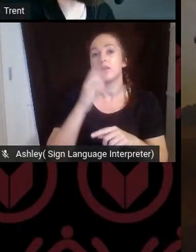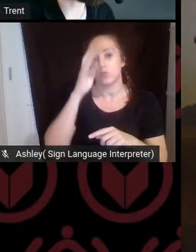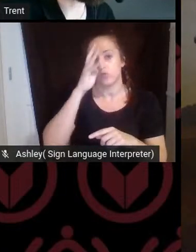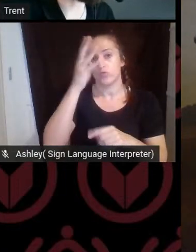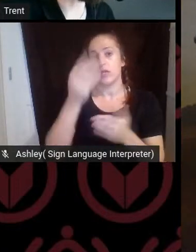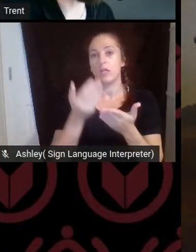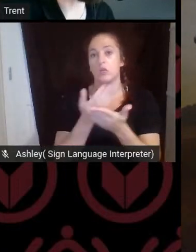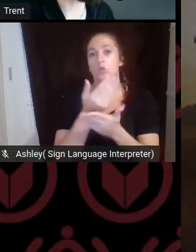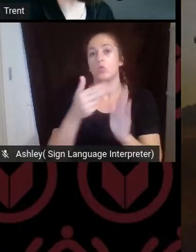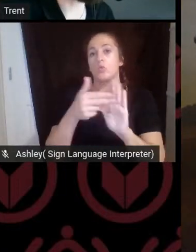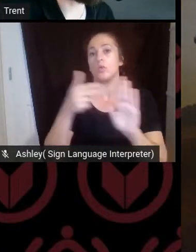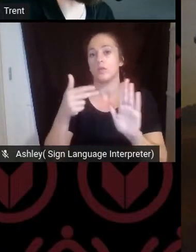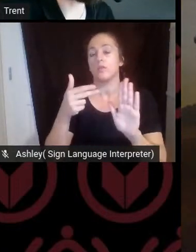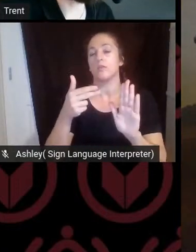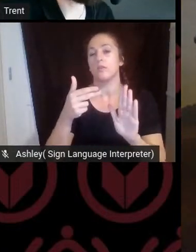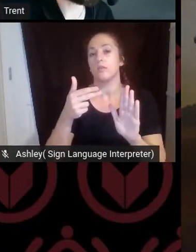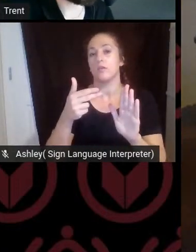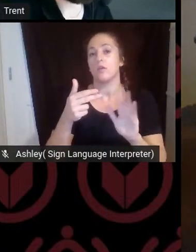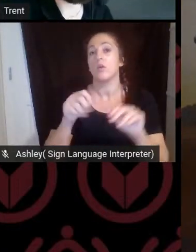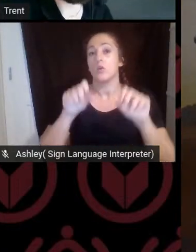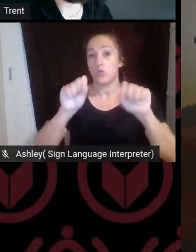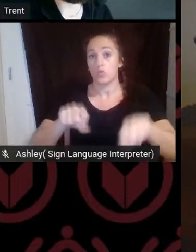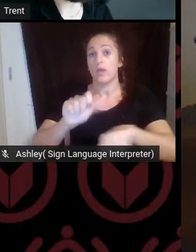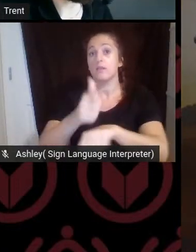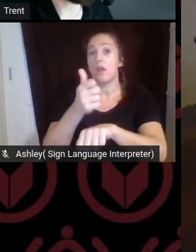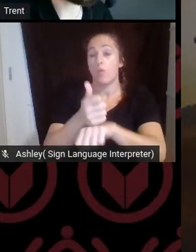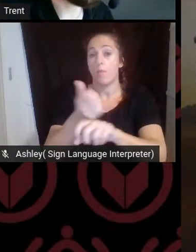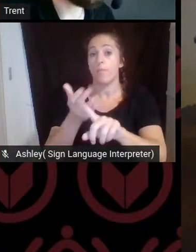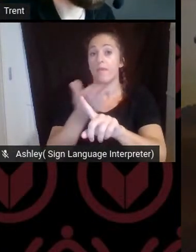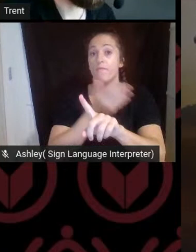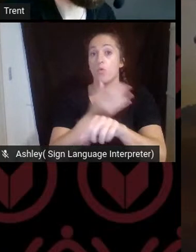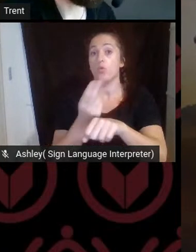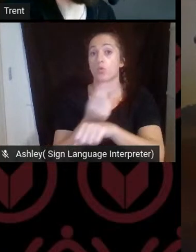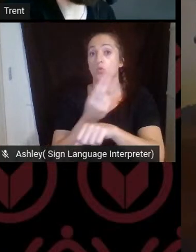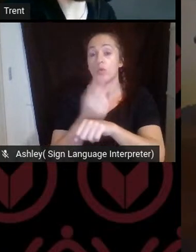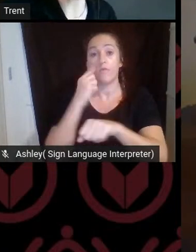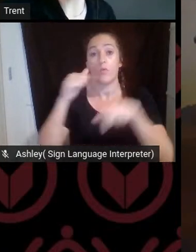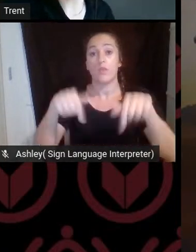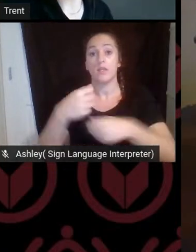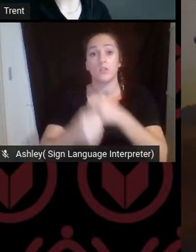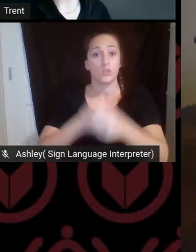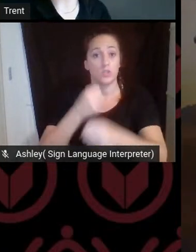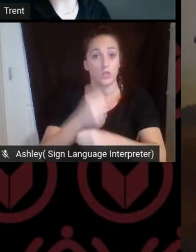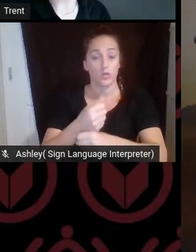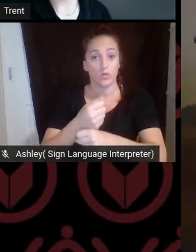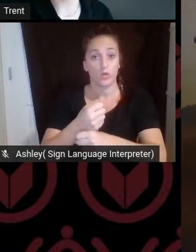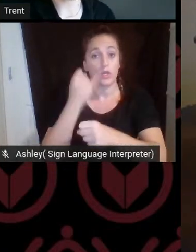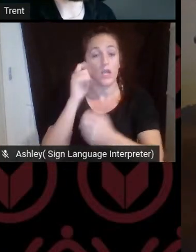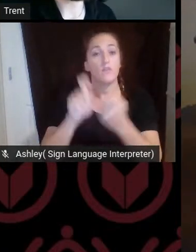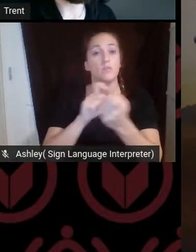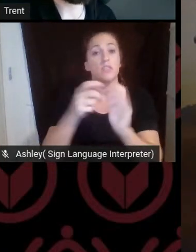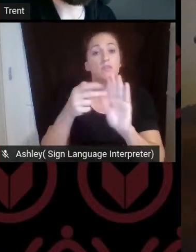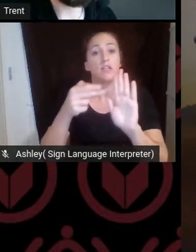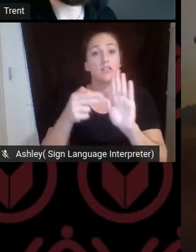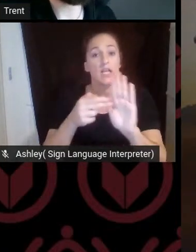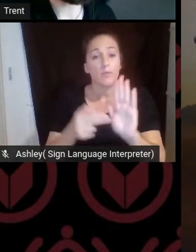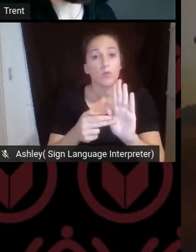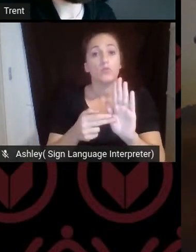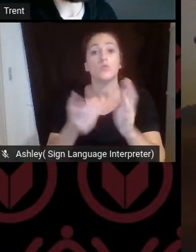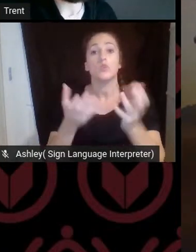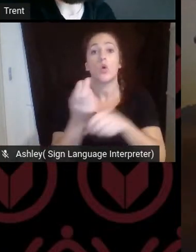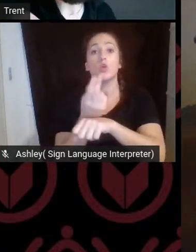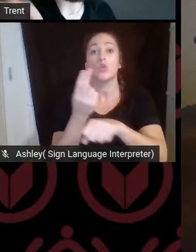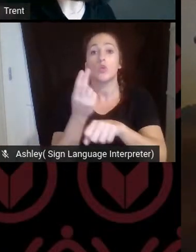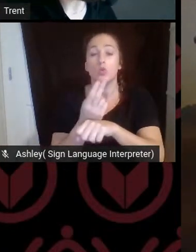is you can actually set these up before you go into use them this year. If you know that there are certain labels that you want to keep things organized, let's